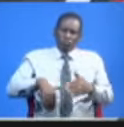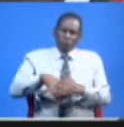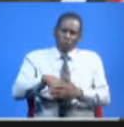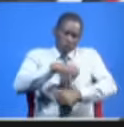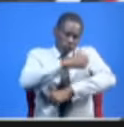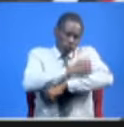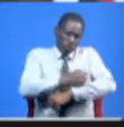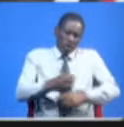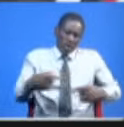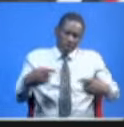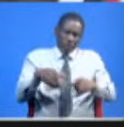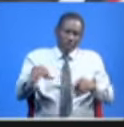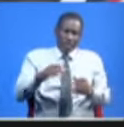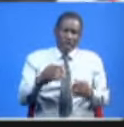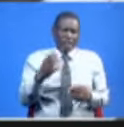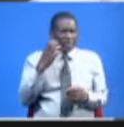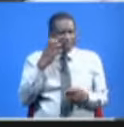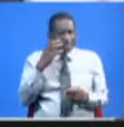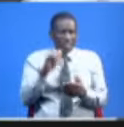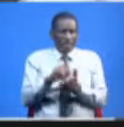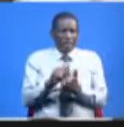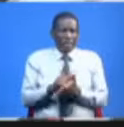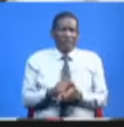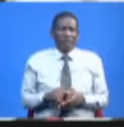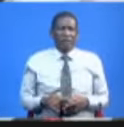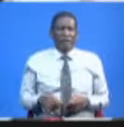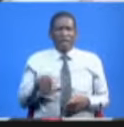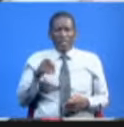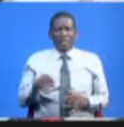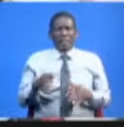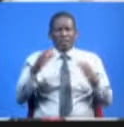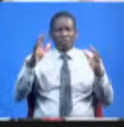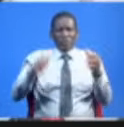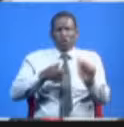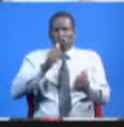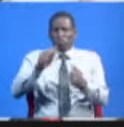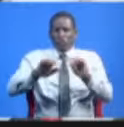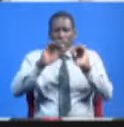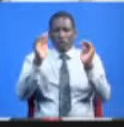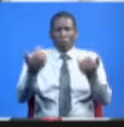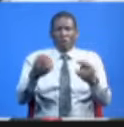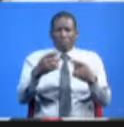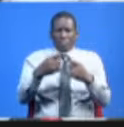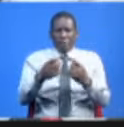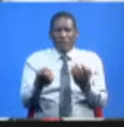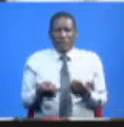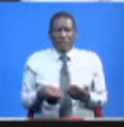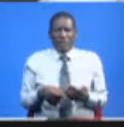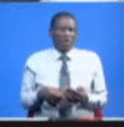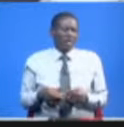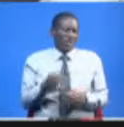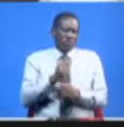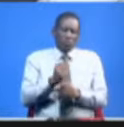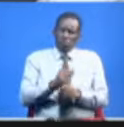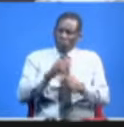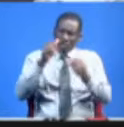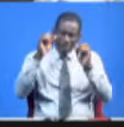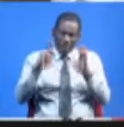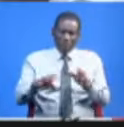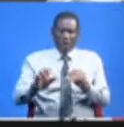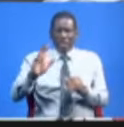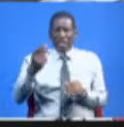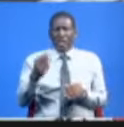And it's very sad that it's the biggest sport in the world, but it performs the poorest in Kenya.